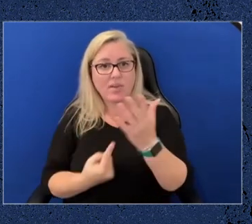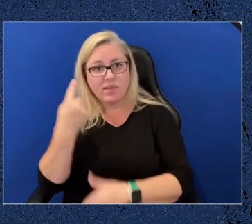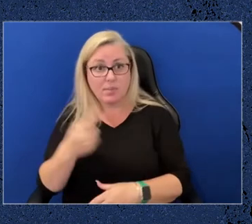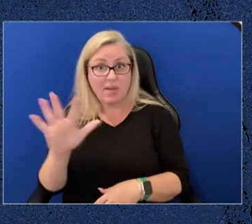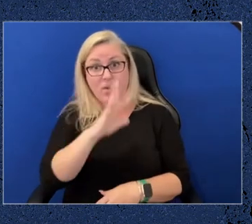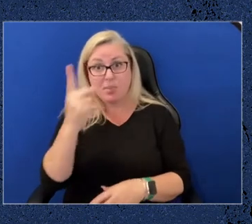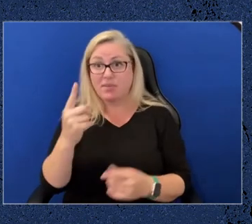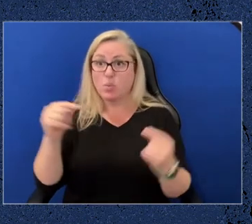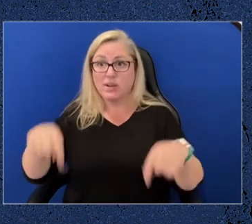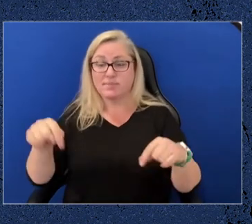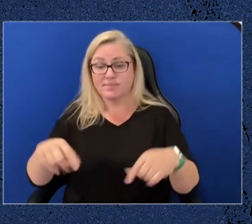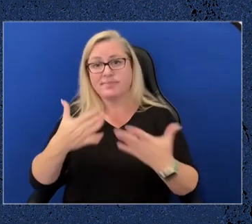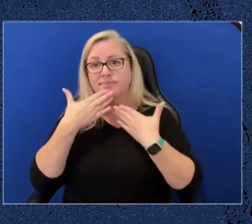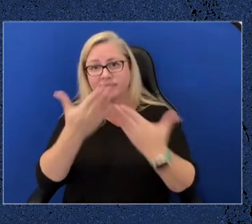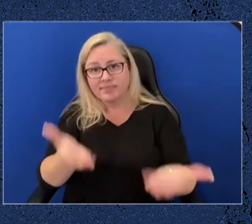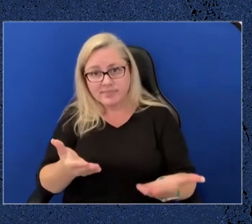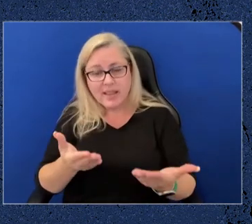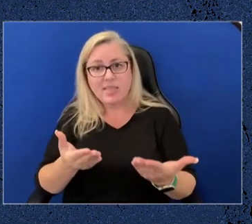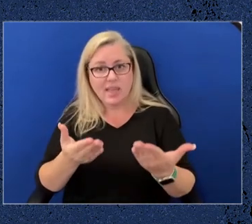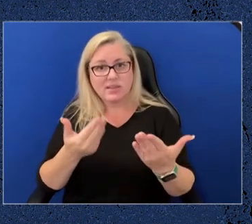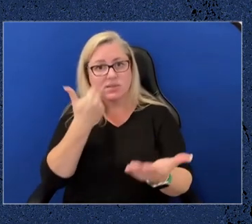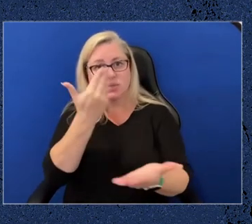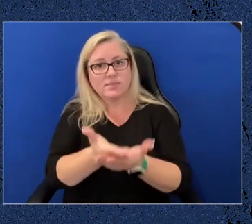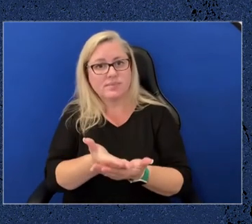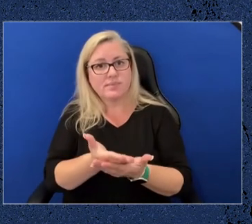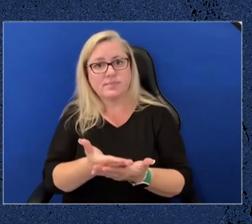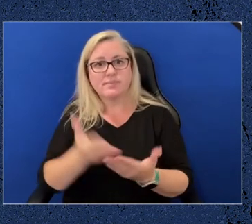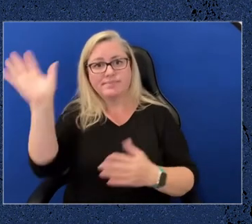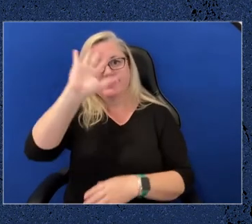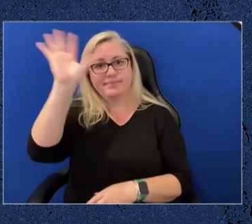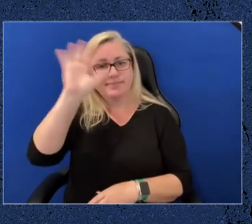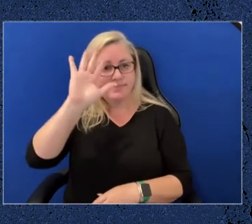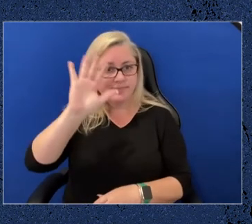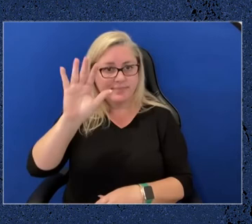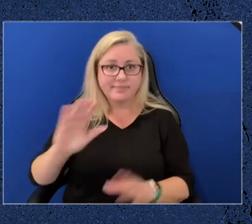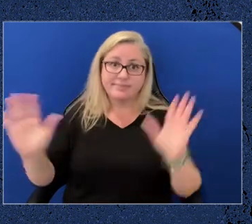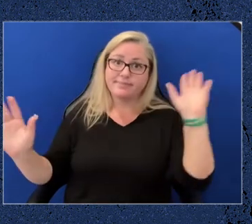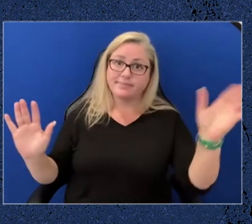House for now, thanks very much for tuning in and bye for now. Thanks, see ya. Thank you.